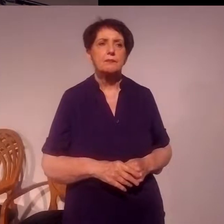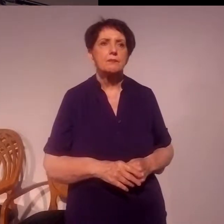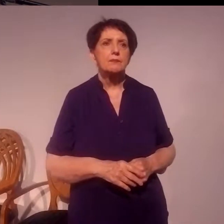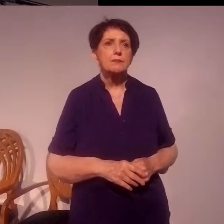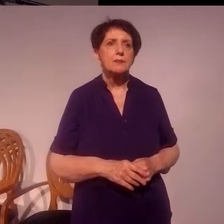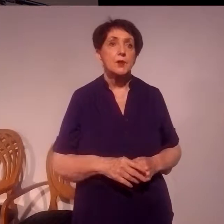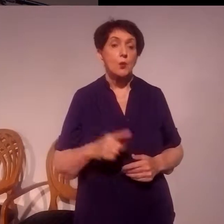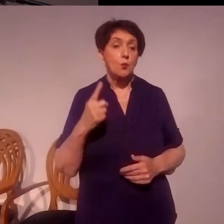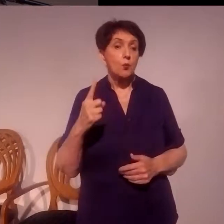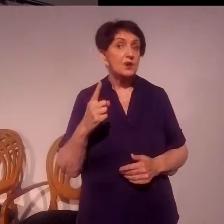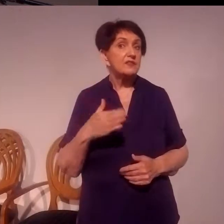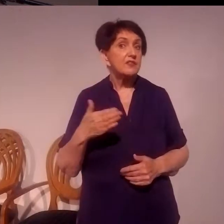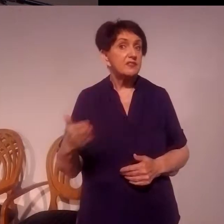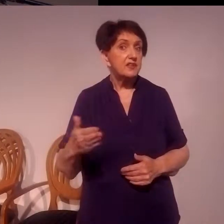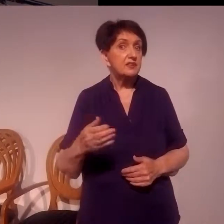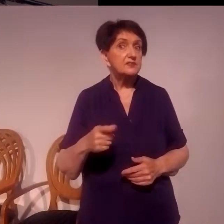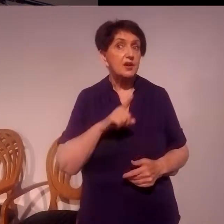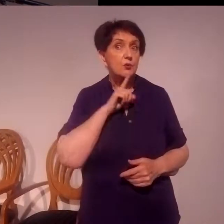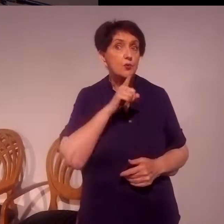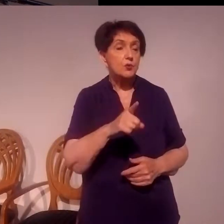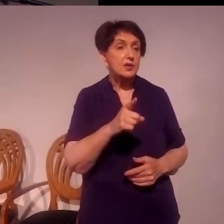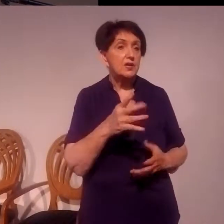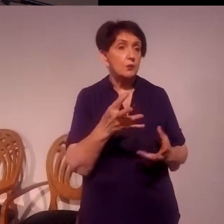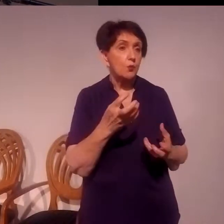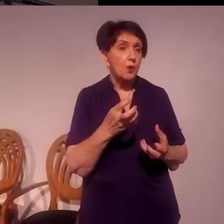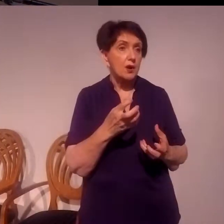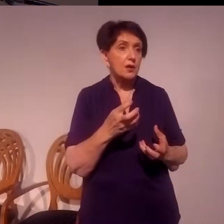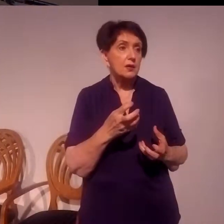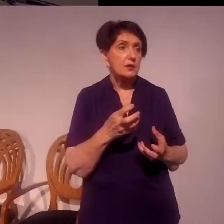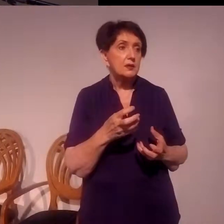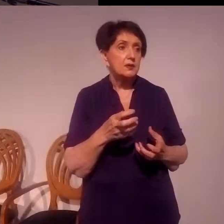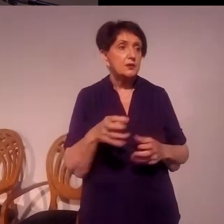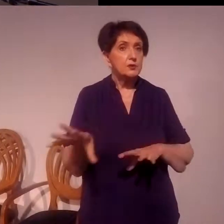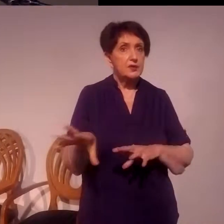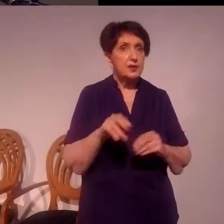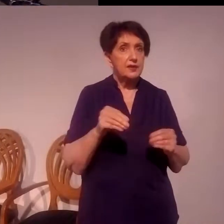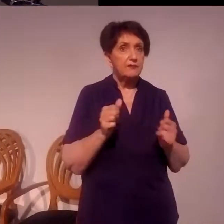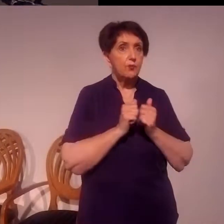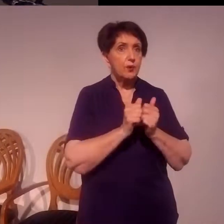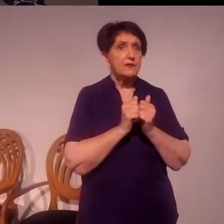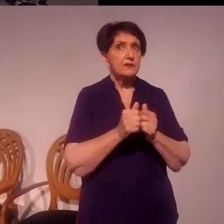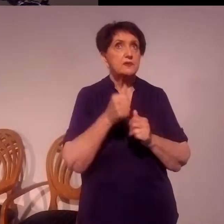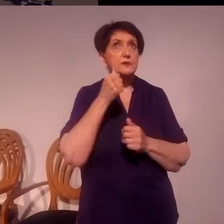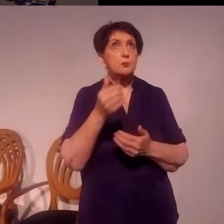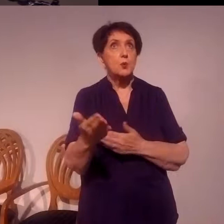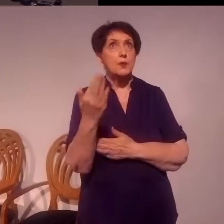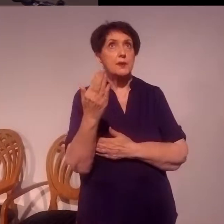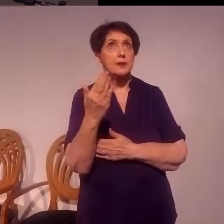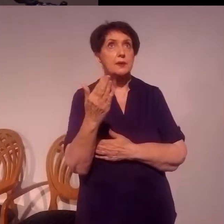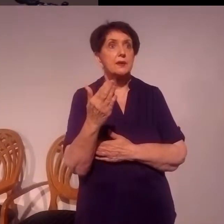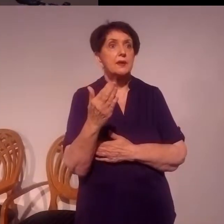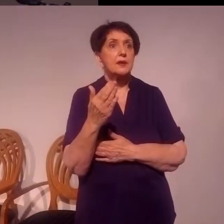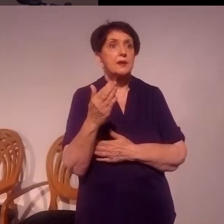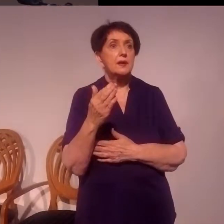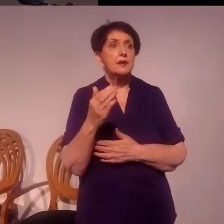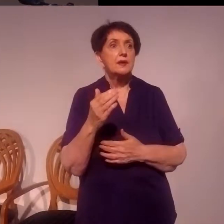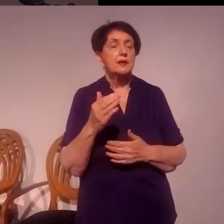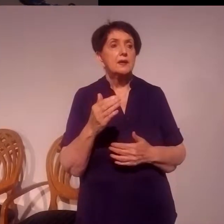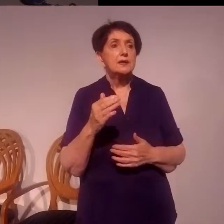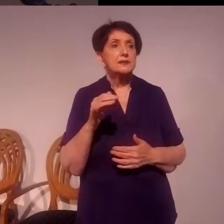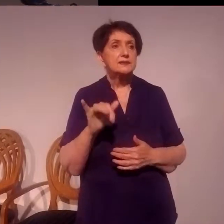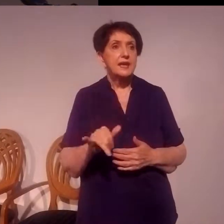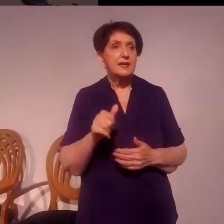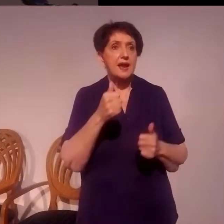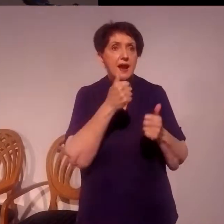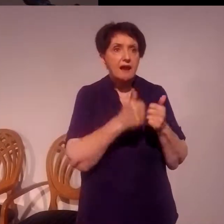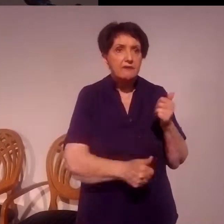one of the things I really want us to each leave with this morning is that every